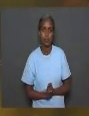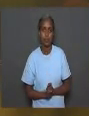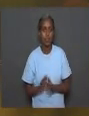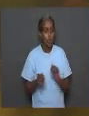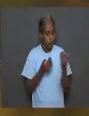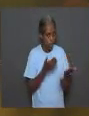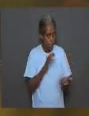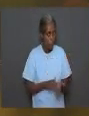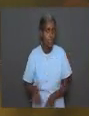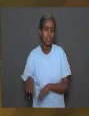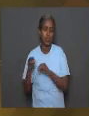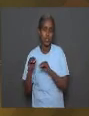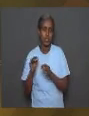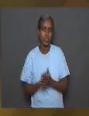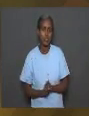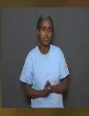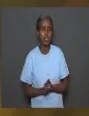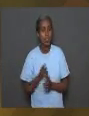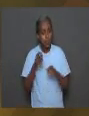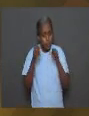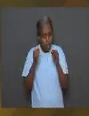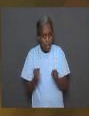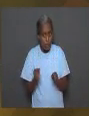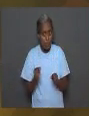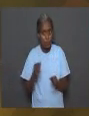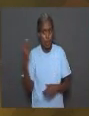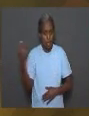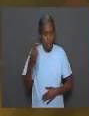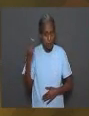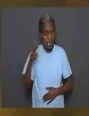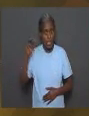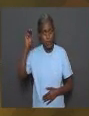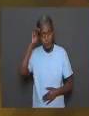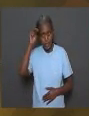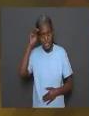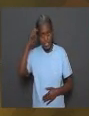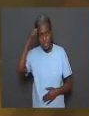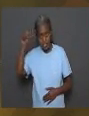Welcome back, students. Were you able to apply Menelaus' theorem?